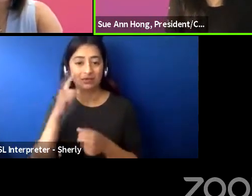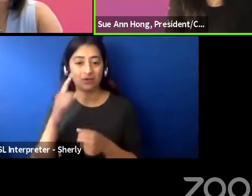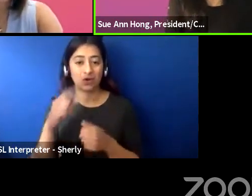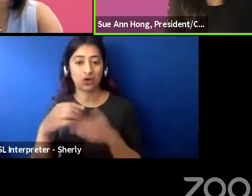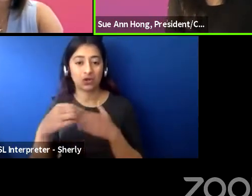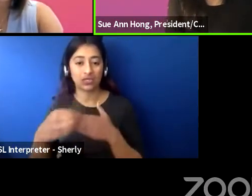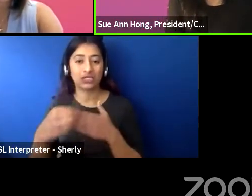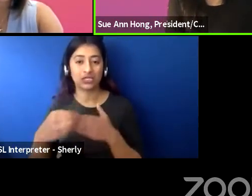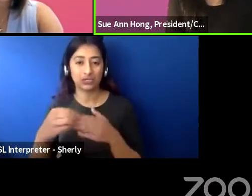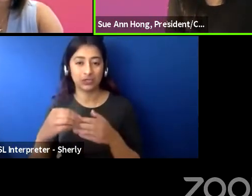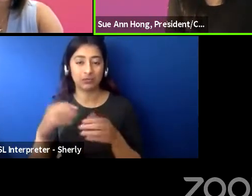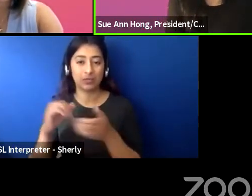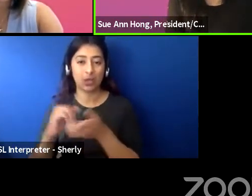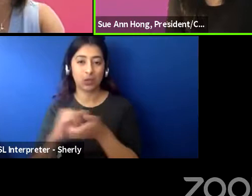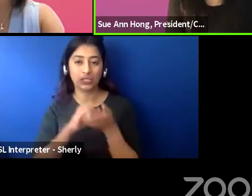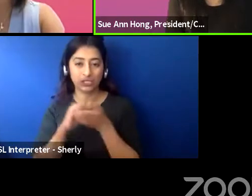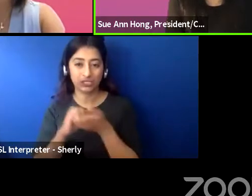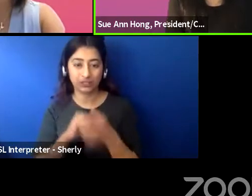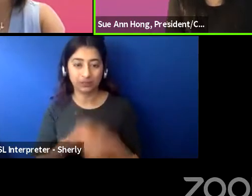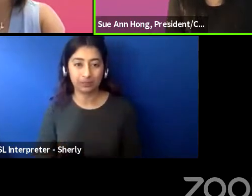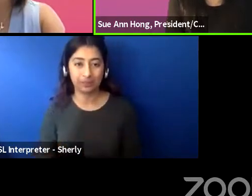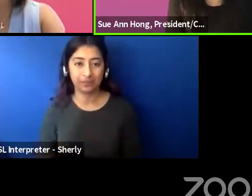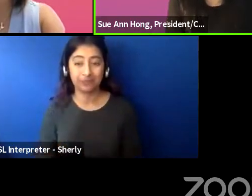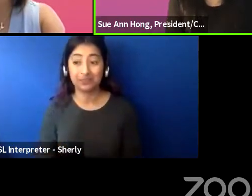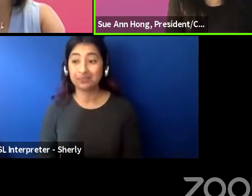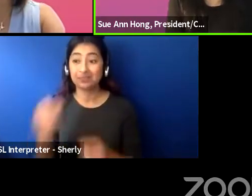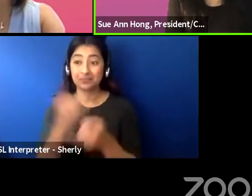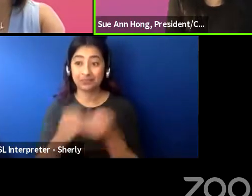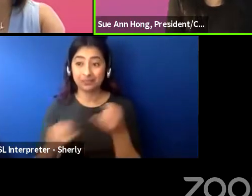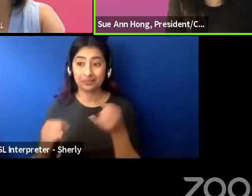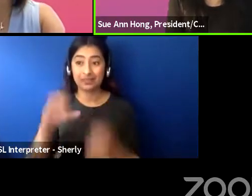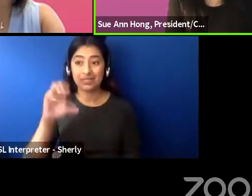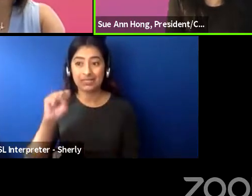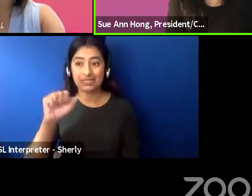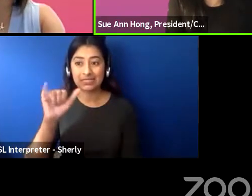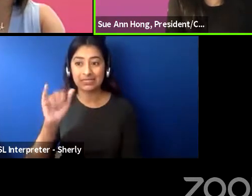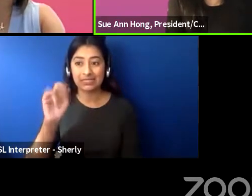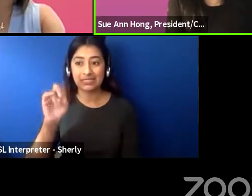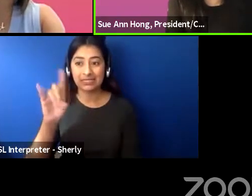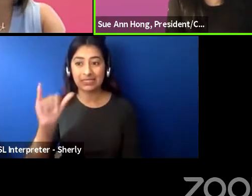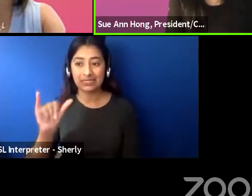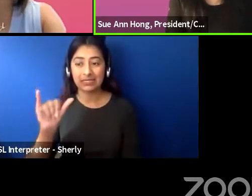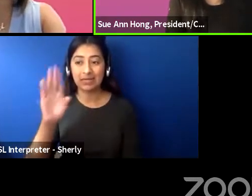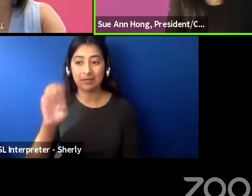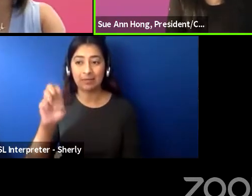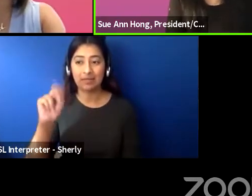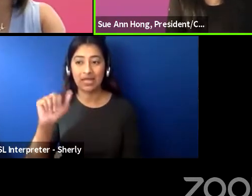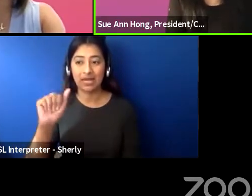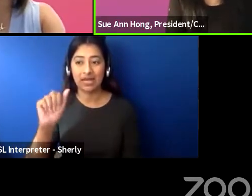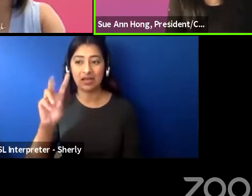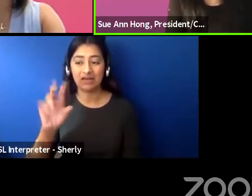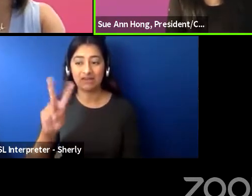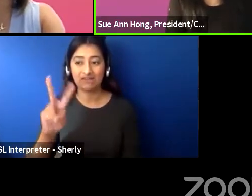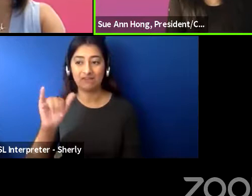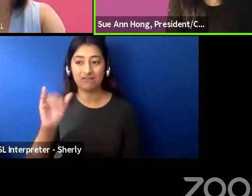that. All right. And last but not least, Ms. Cindy Benavidez, CEO